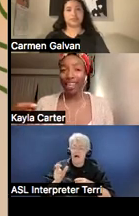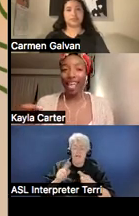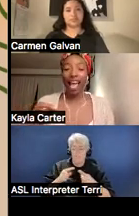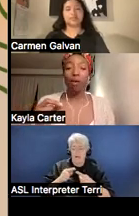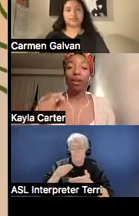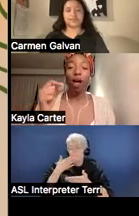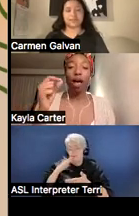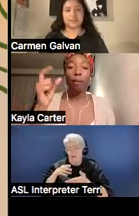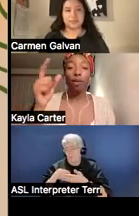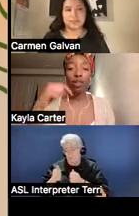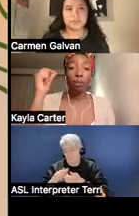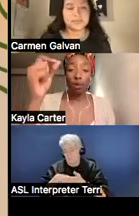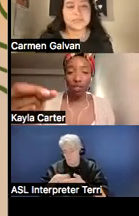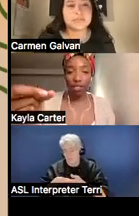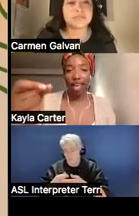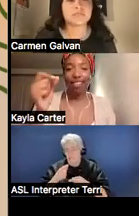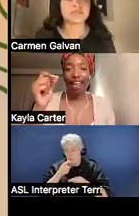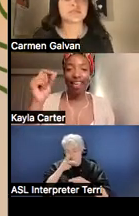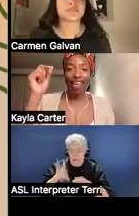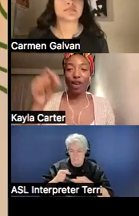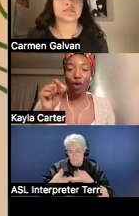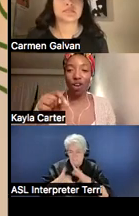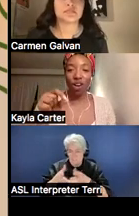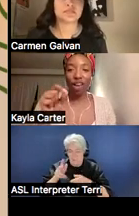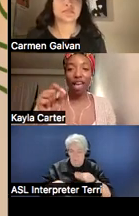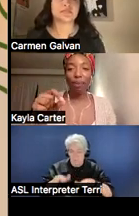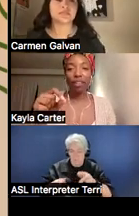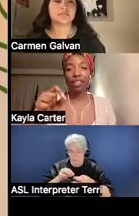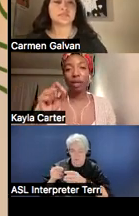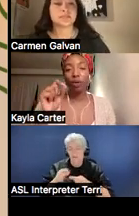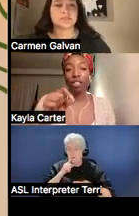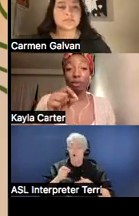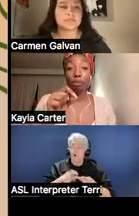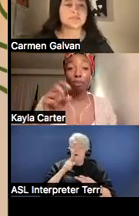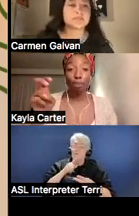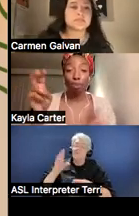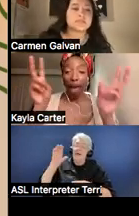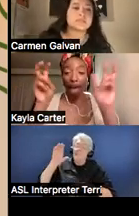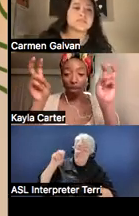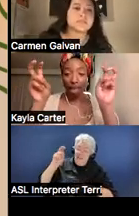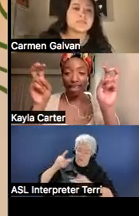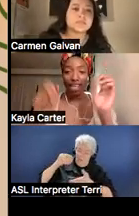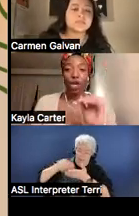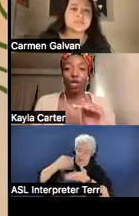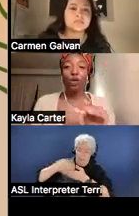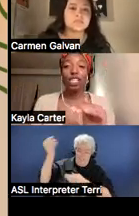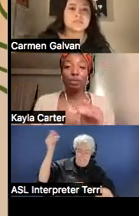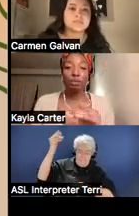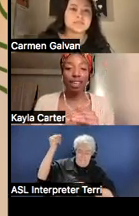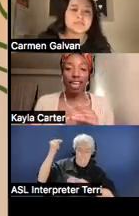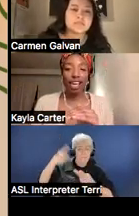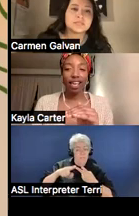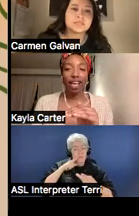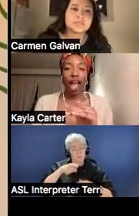money. I'm also going to push to say that in order, under capitalism, in order to be bad with money, you need